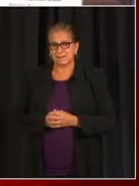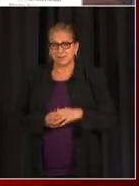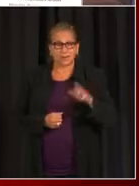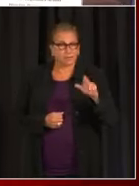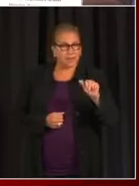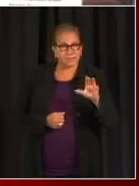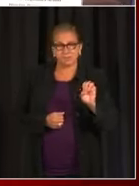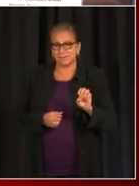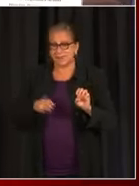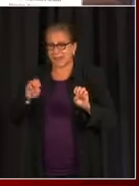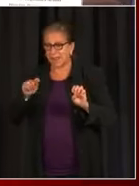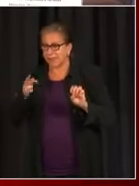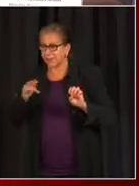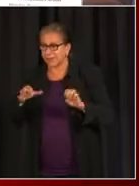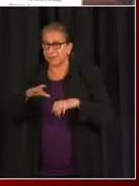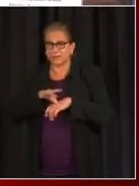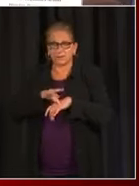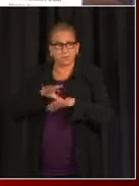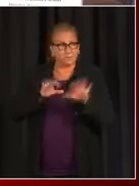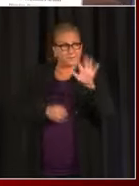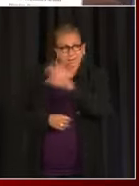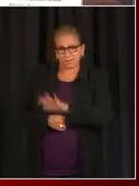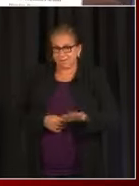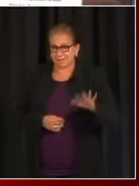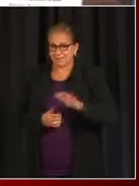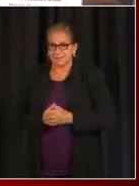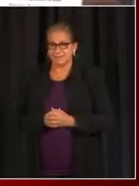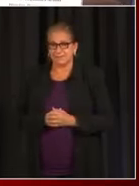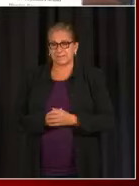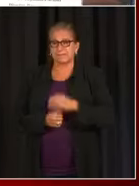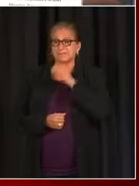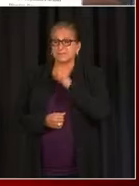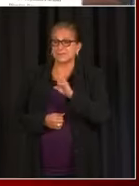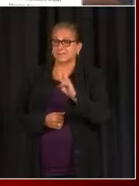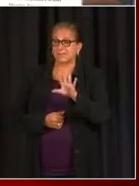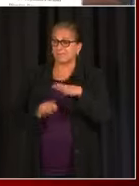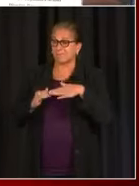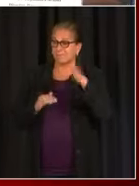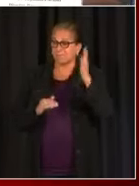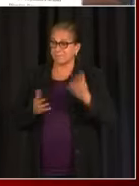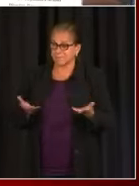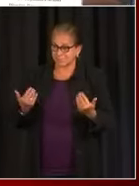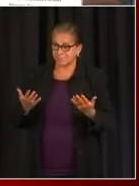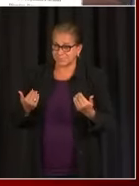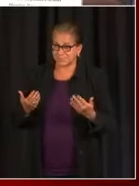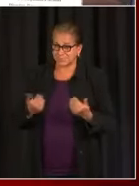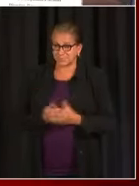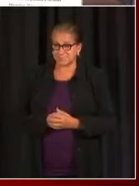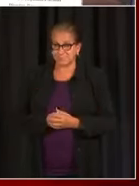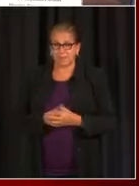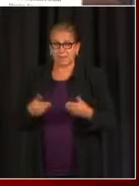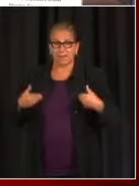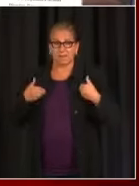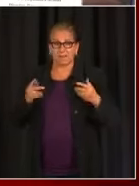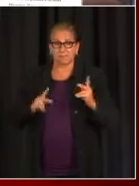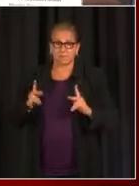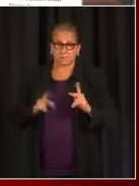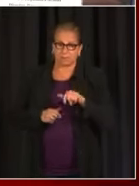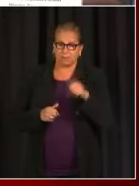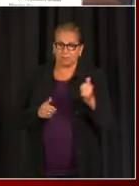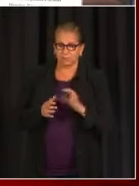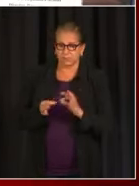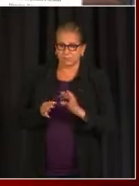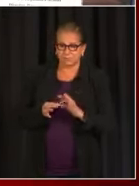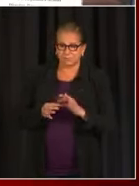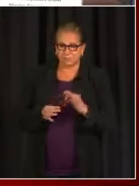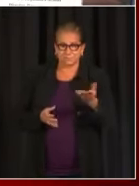even geographic distribution of coverage for the population over 65. For the young population, those who are